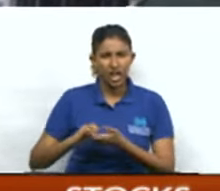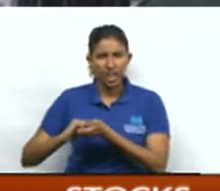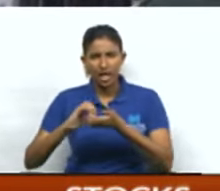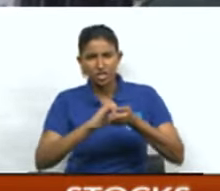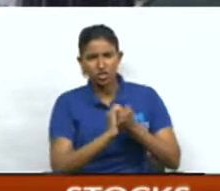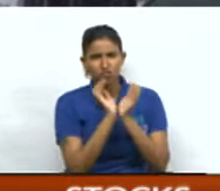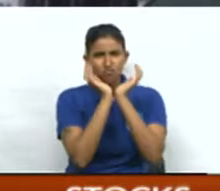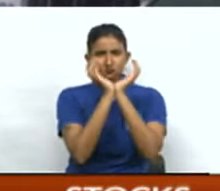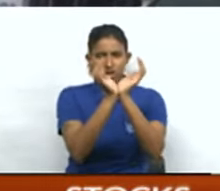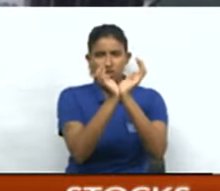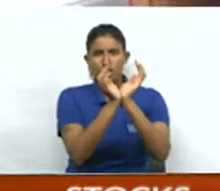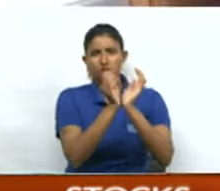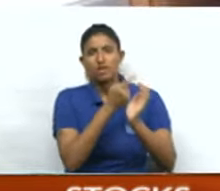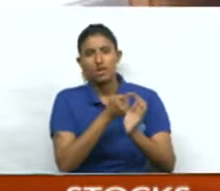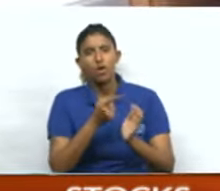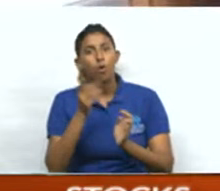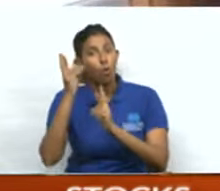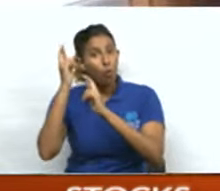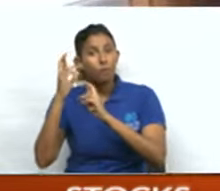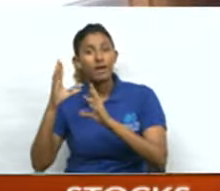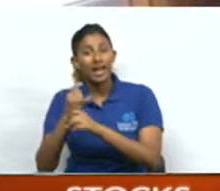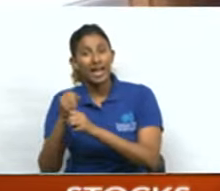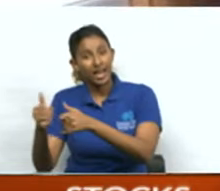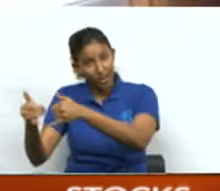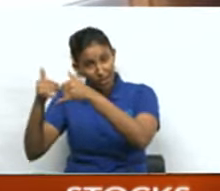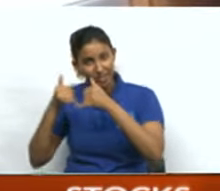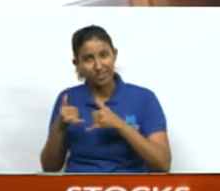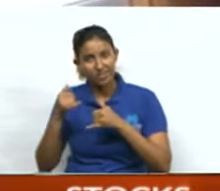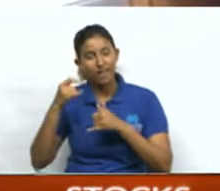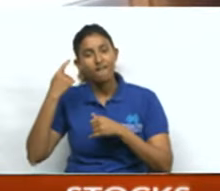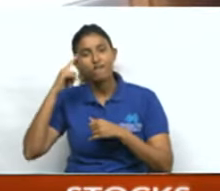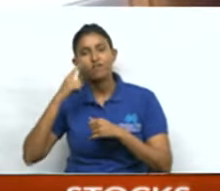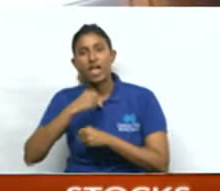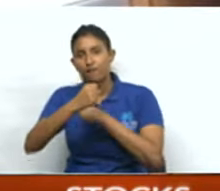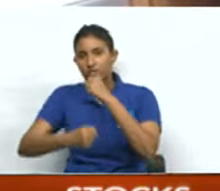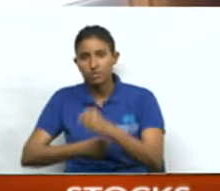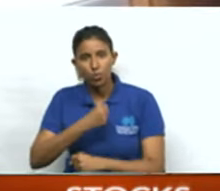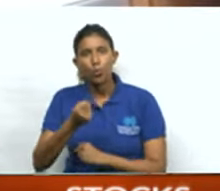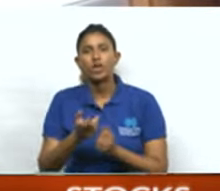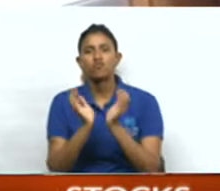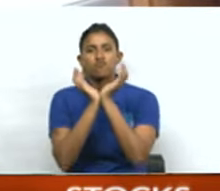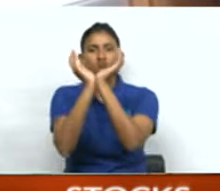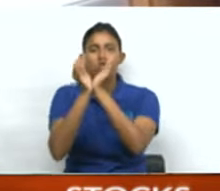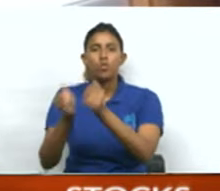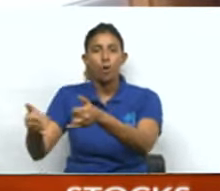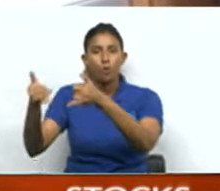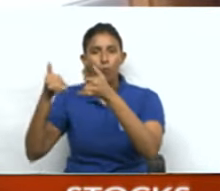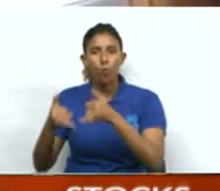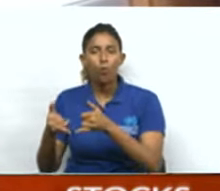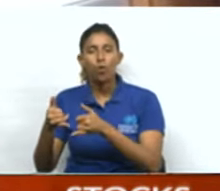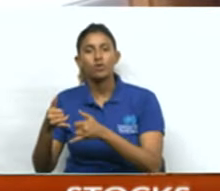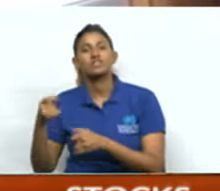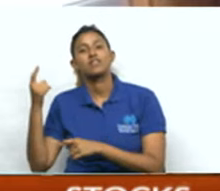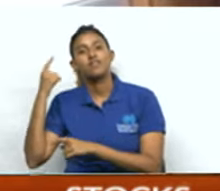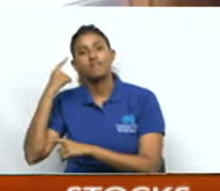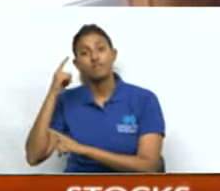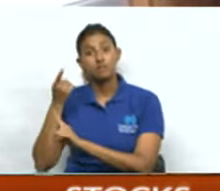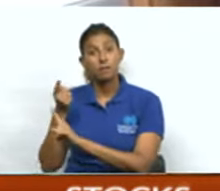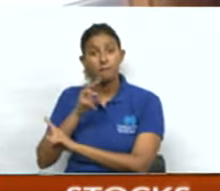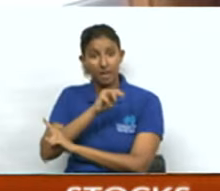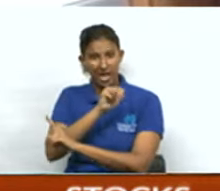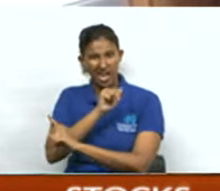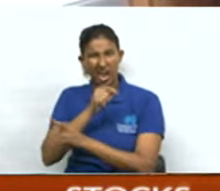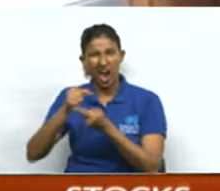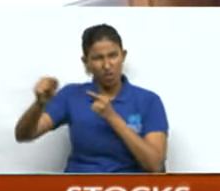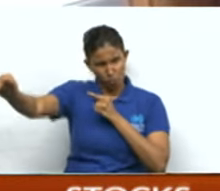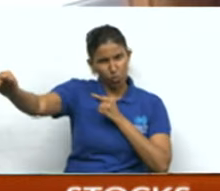recent accolades at the annual awards of the Credit Union League of Trinidad and Tobago. The Miaro-based credit union won 3 awards,